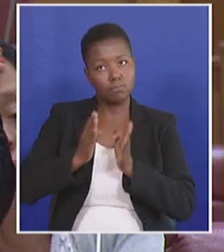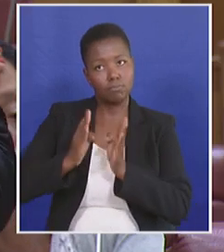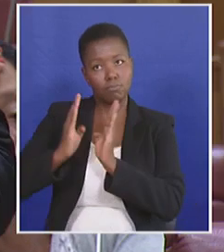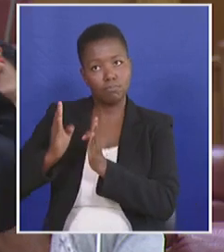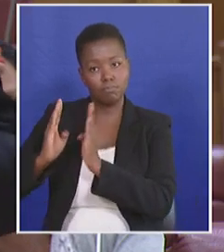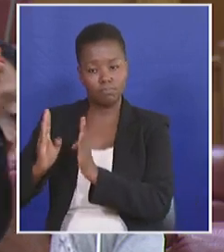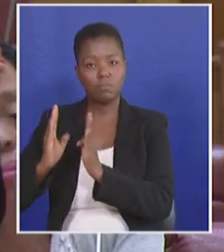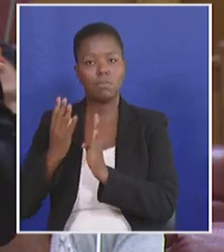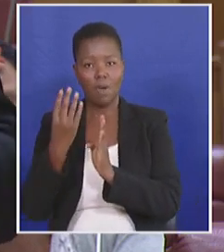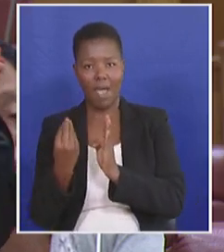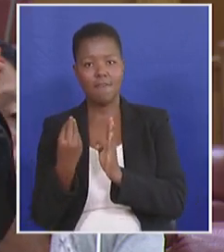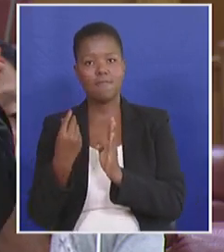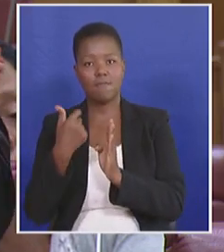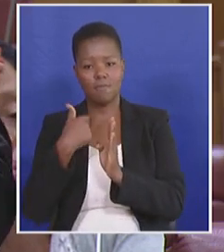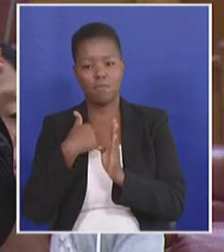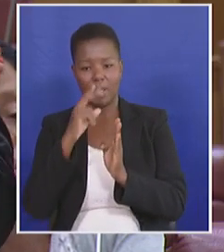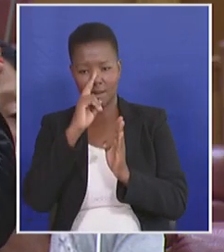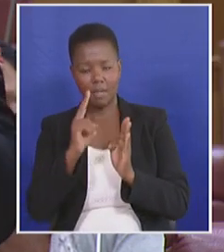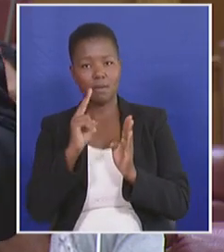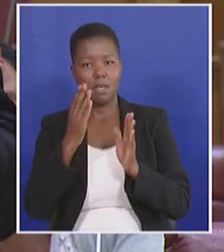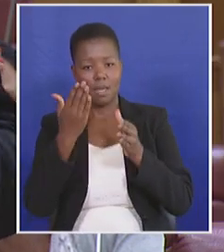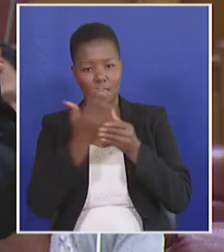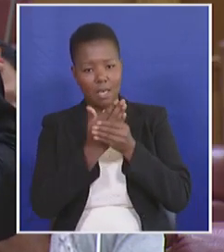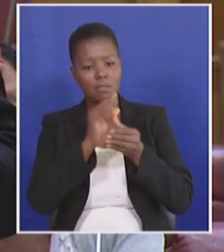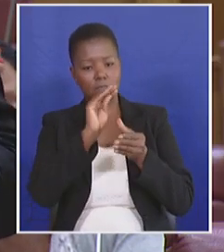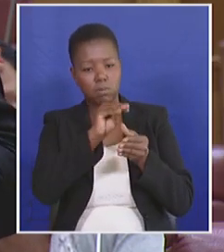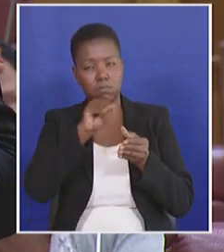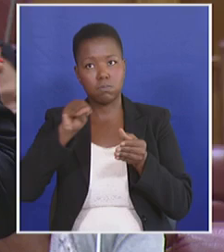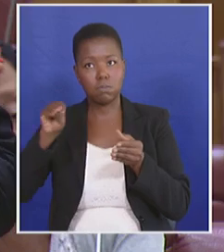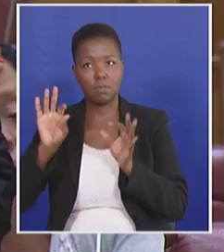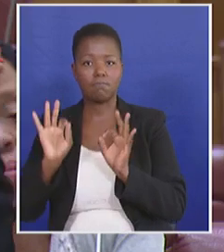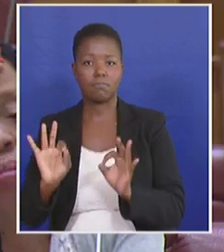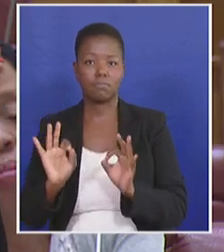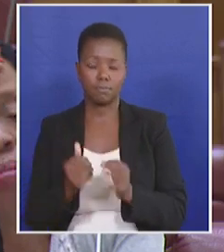categories that we have got to slot into for purposes of reporting.